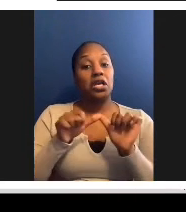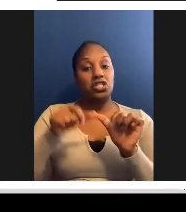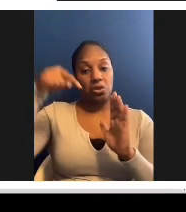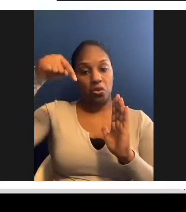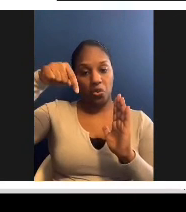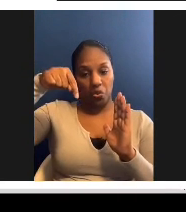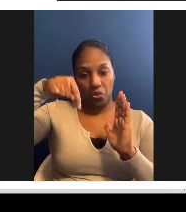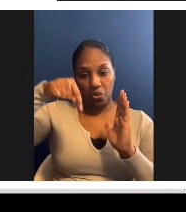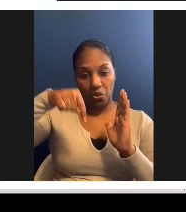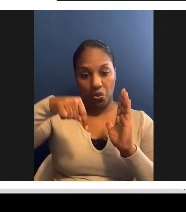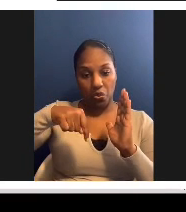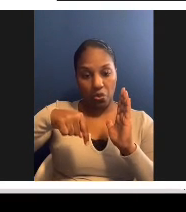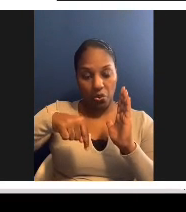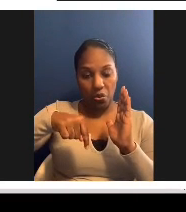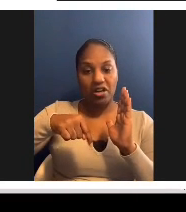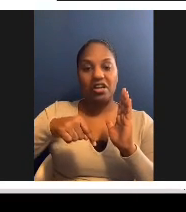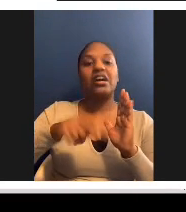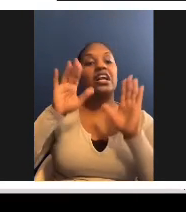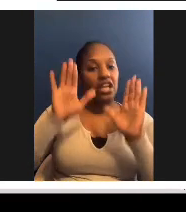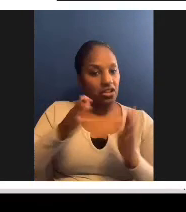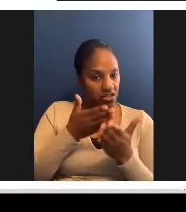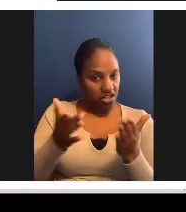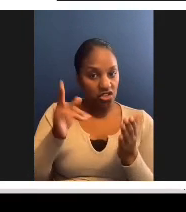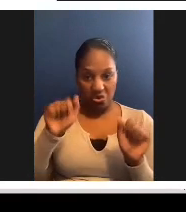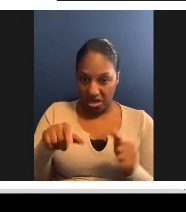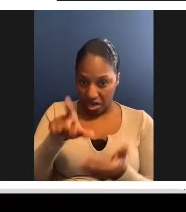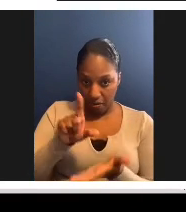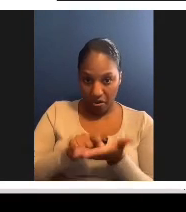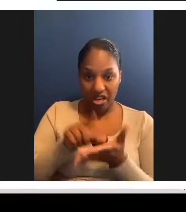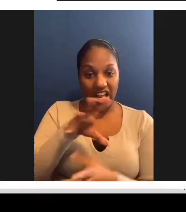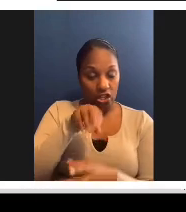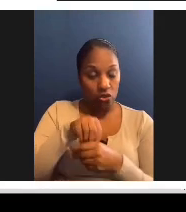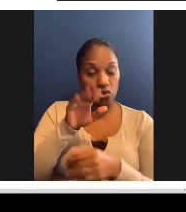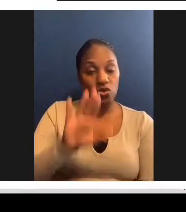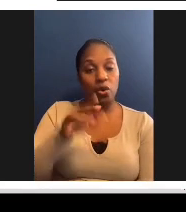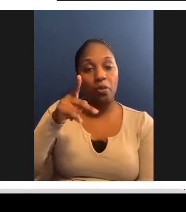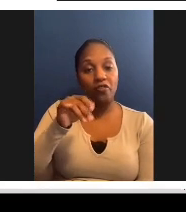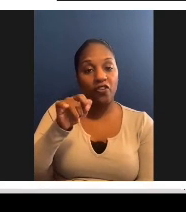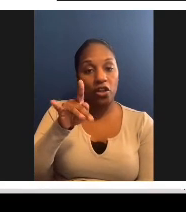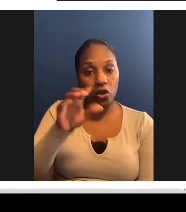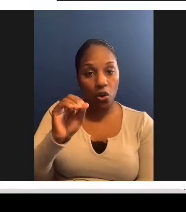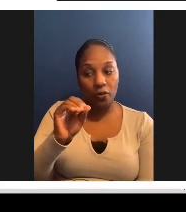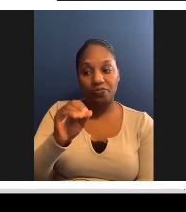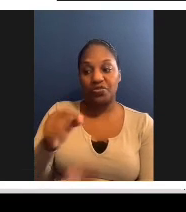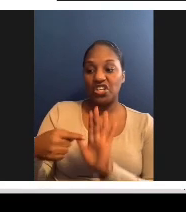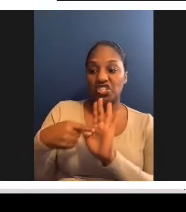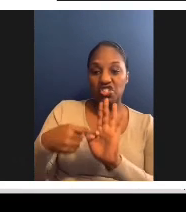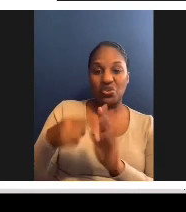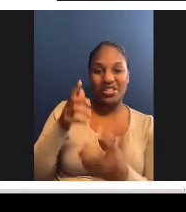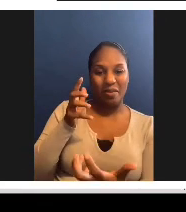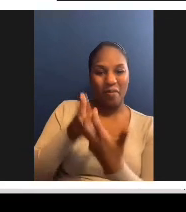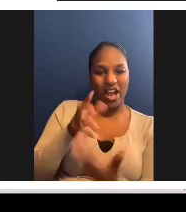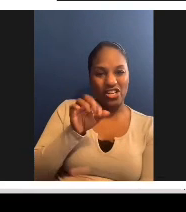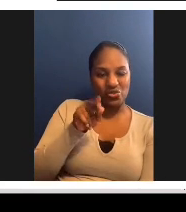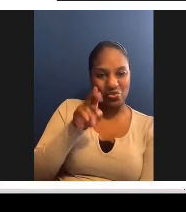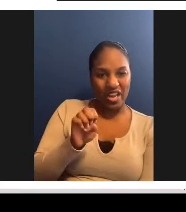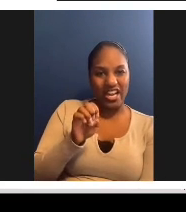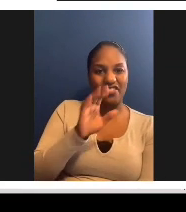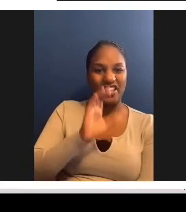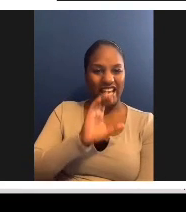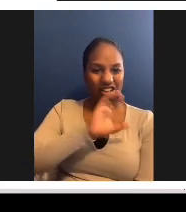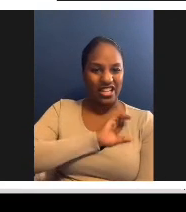another great thing that you can print and include in their portfolio. This shows the match rate of the characteristics that